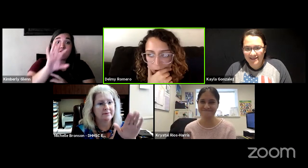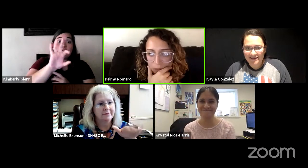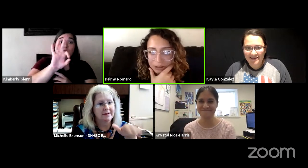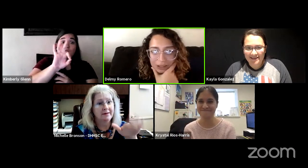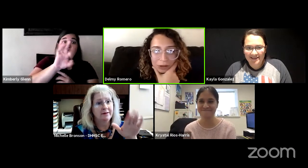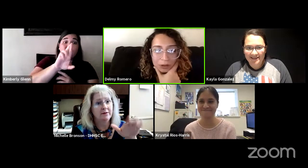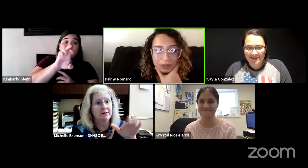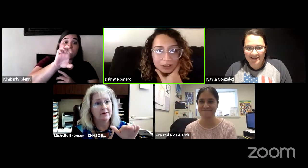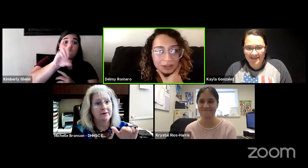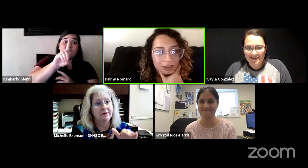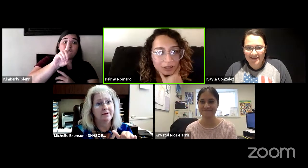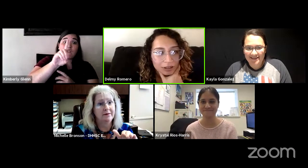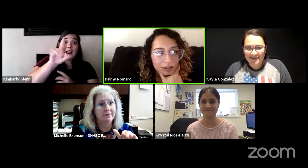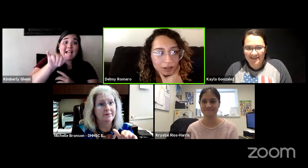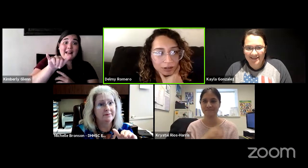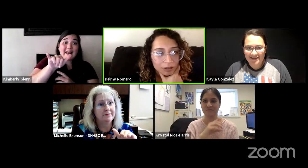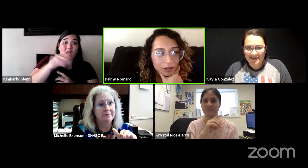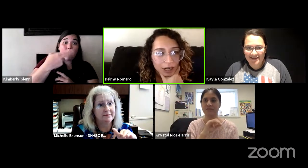Holt.